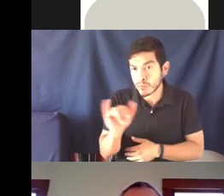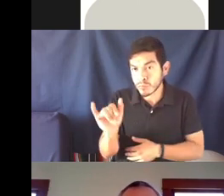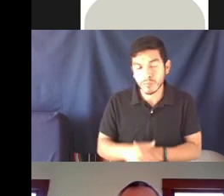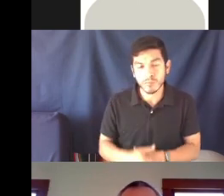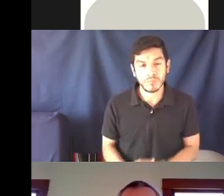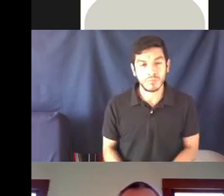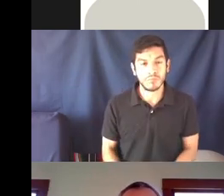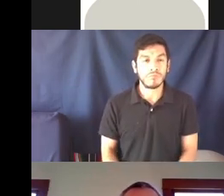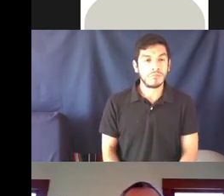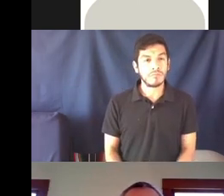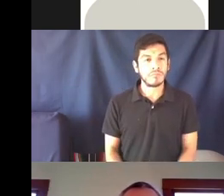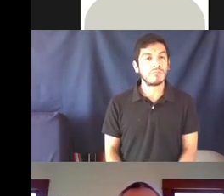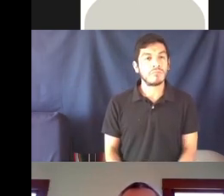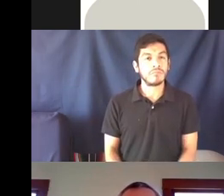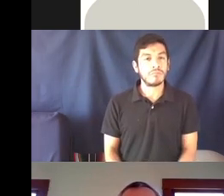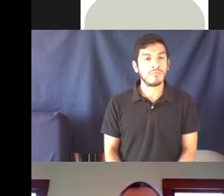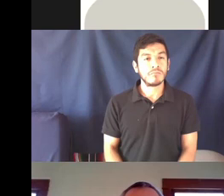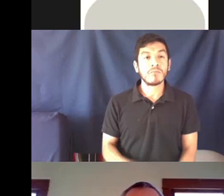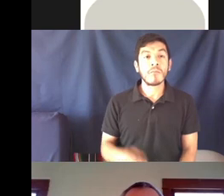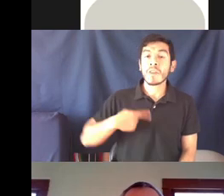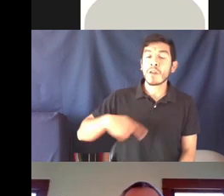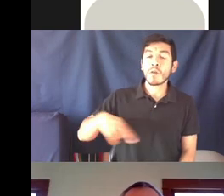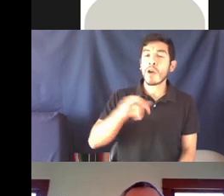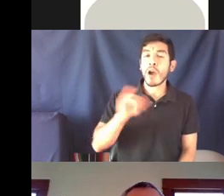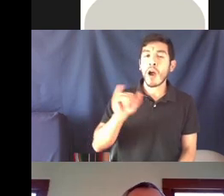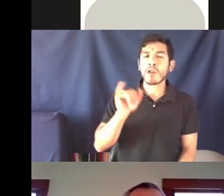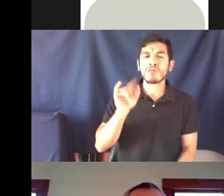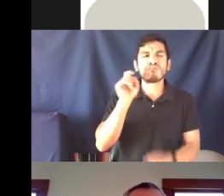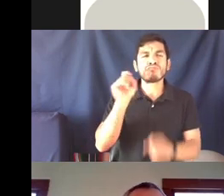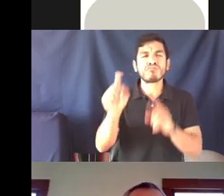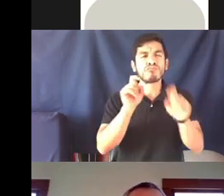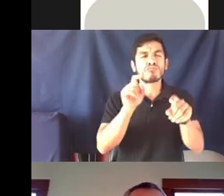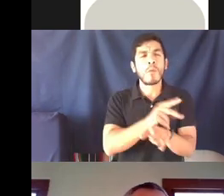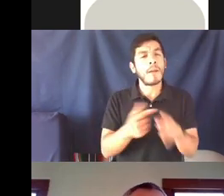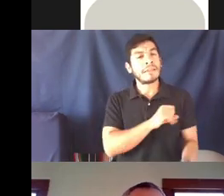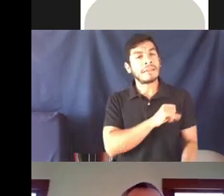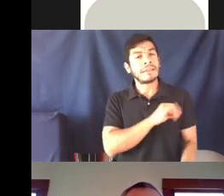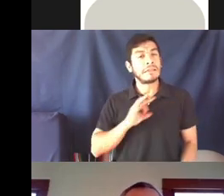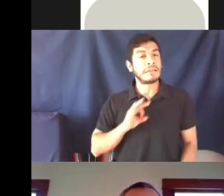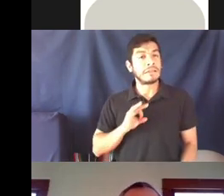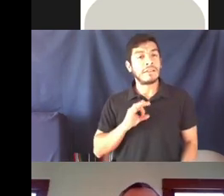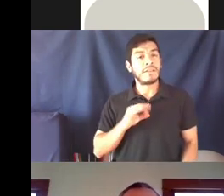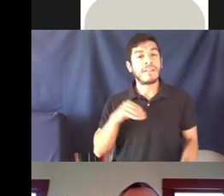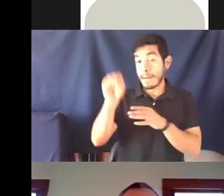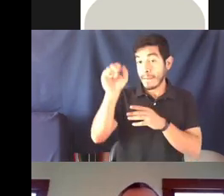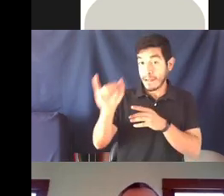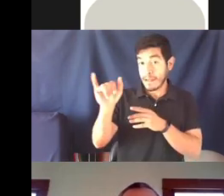We also did a survey of program staff in May of this year,